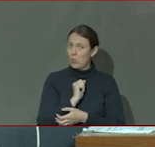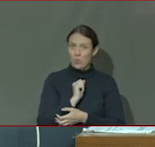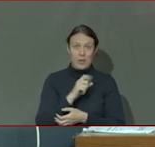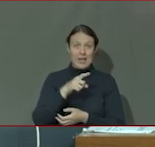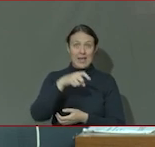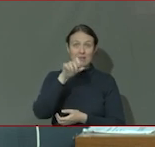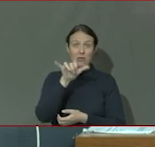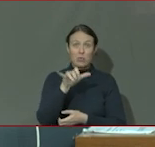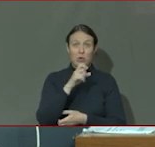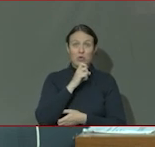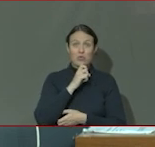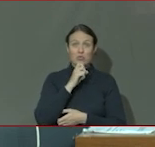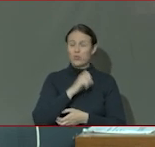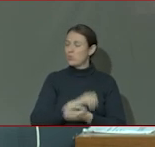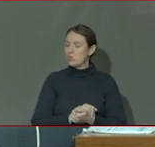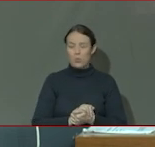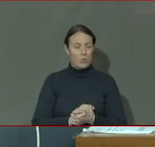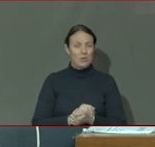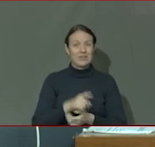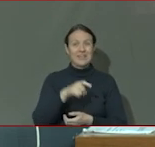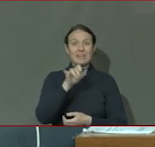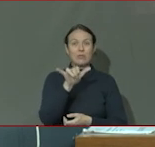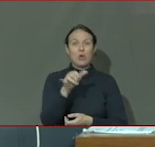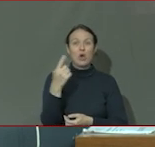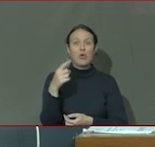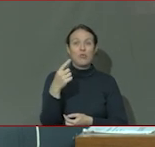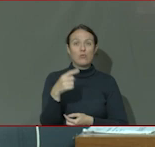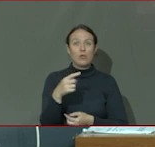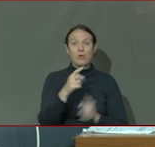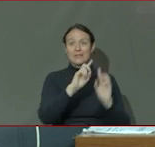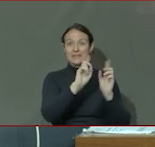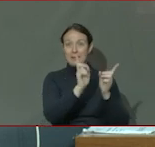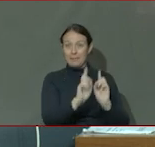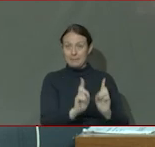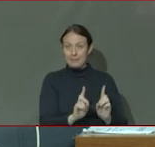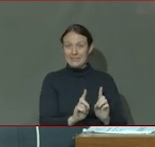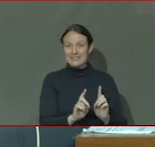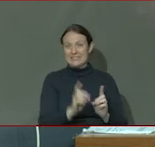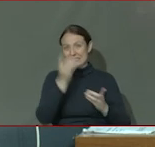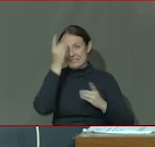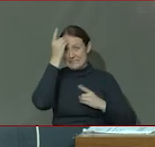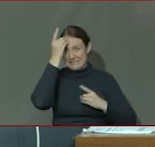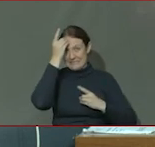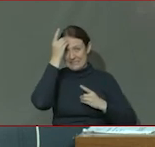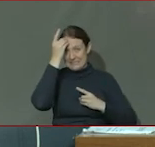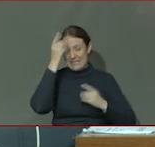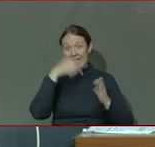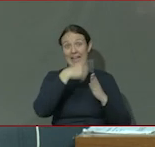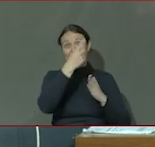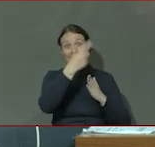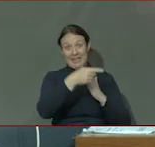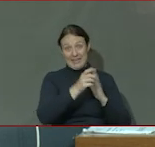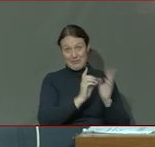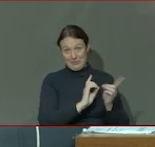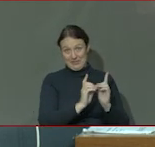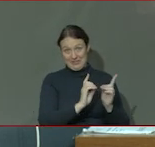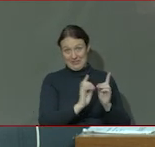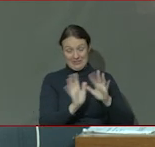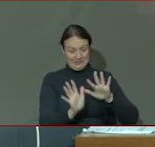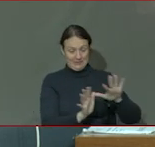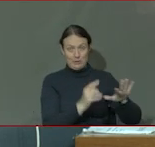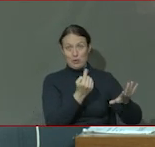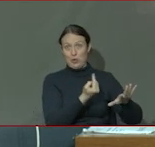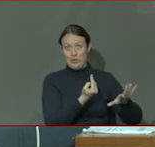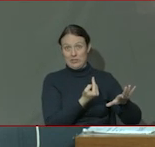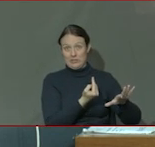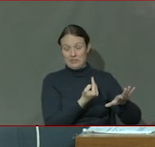Y. Because X and Y is reserved for special conditions, which I will discuss with you next week here. On 7th of